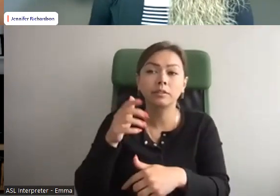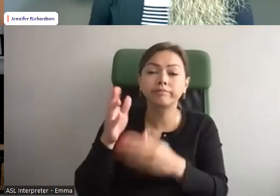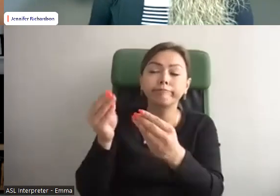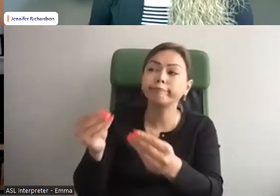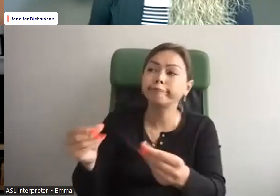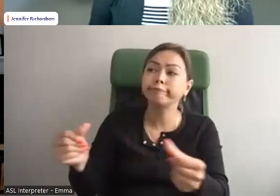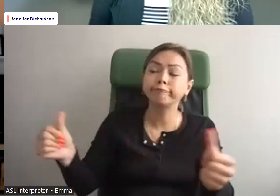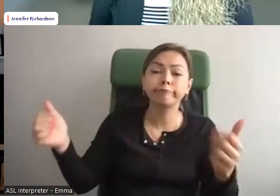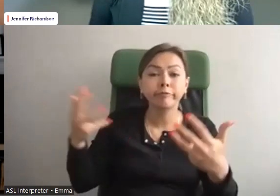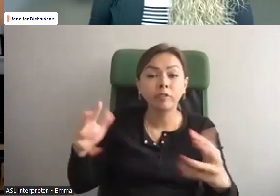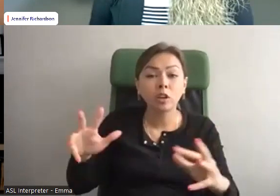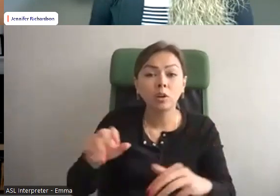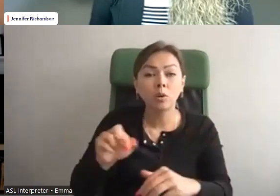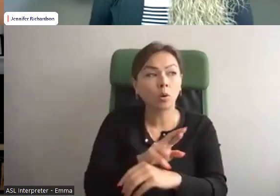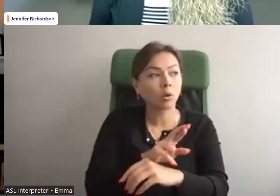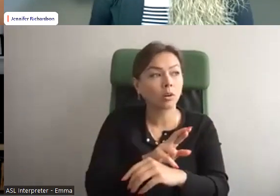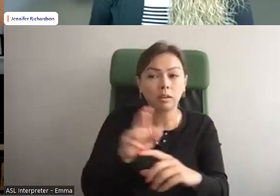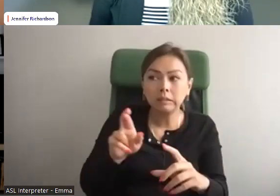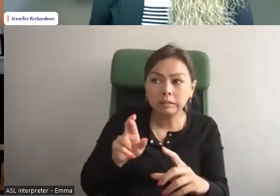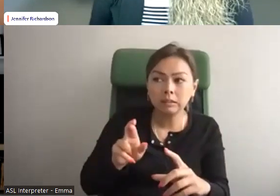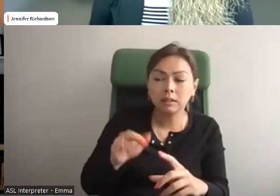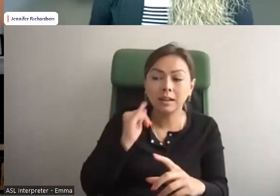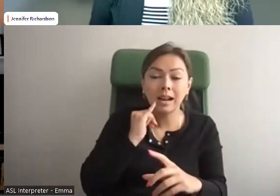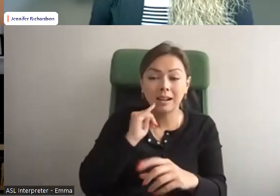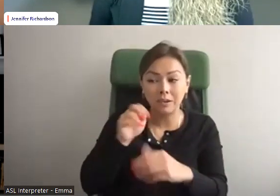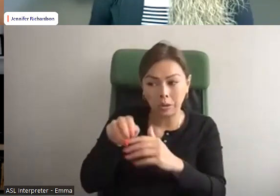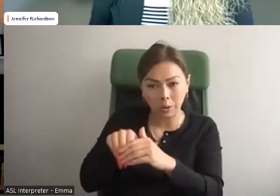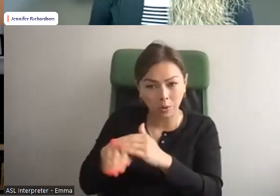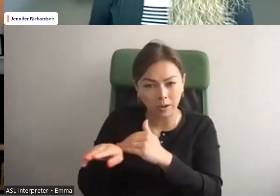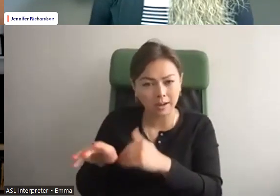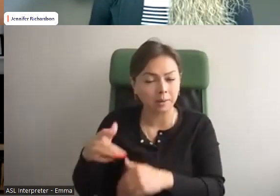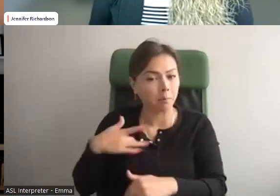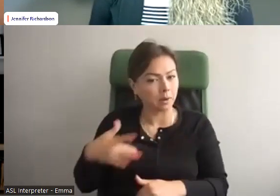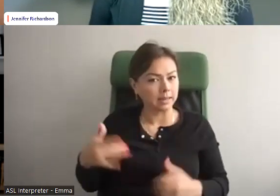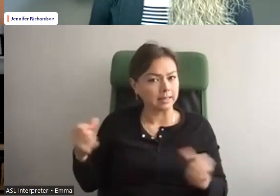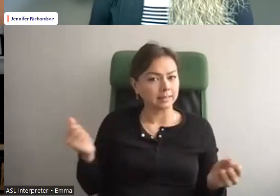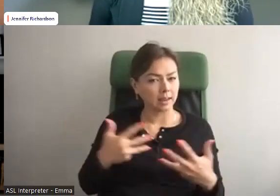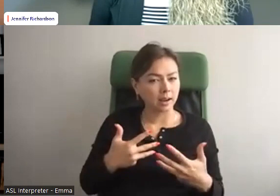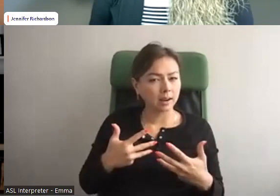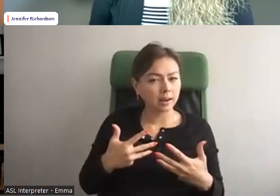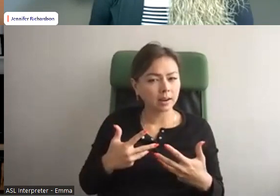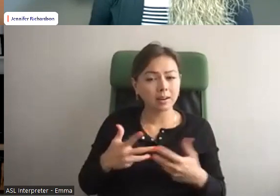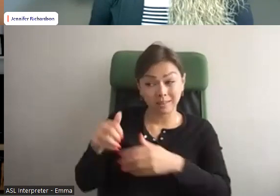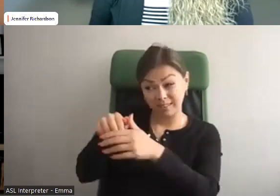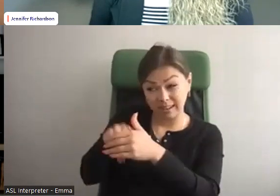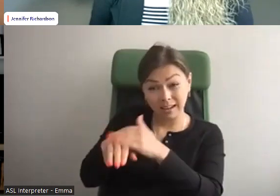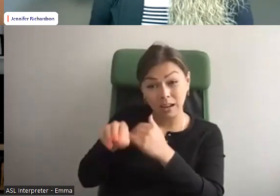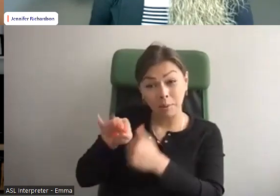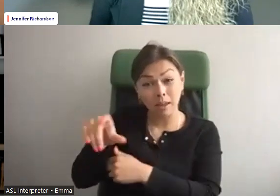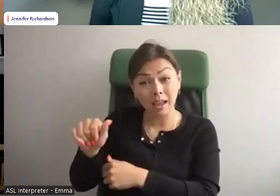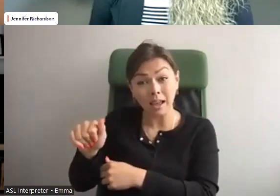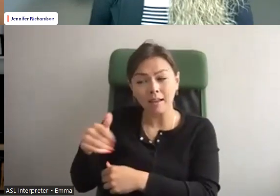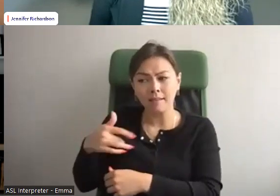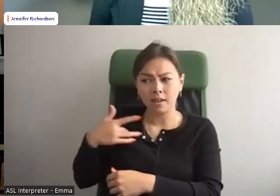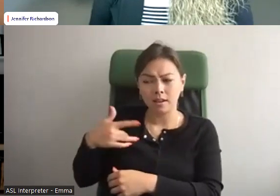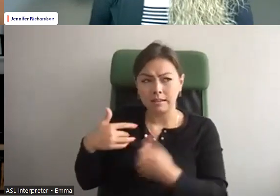be trashed, because this is one of the fears. Every time we go into the media, we are always at risk, particularly as